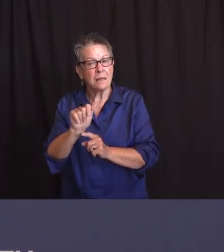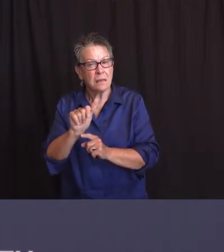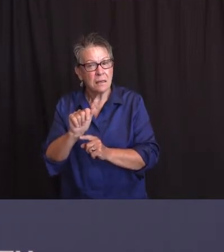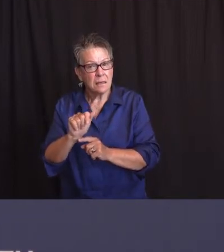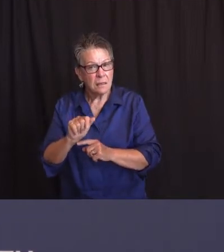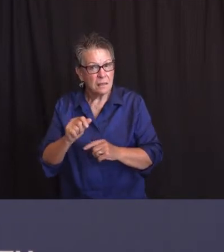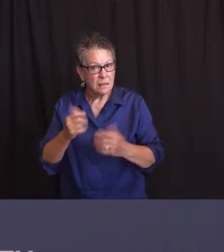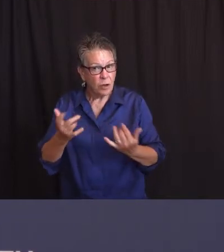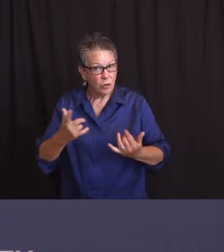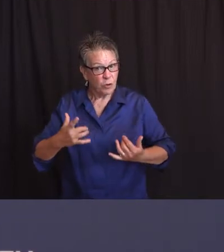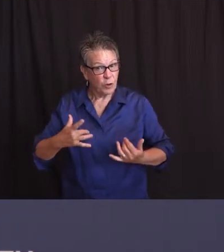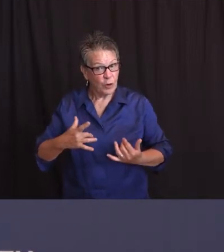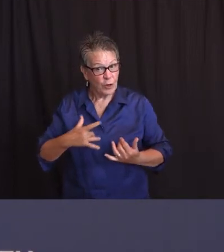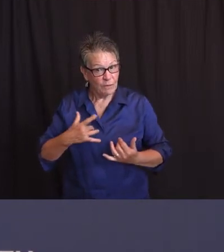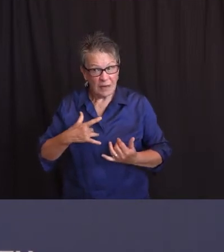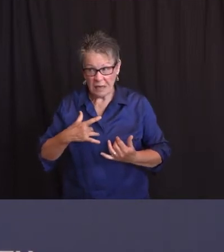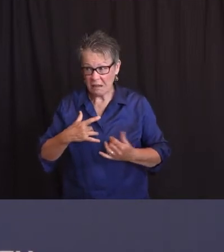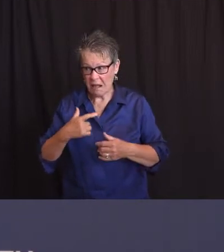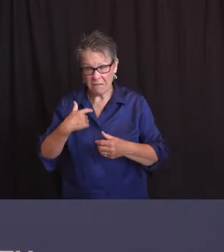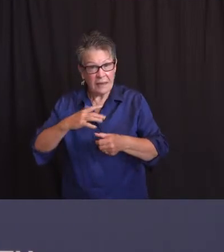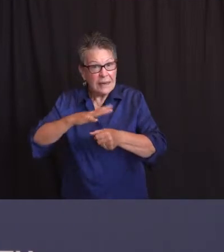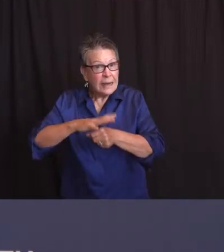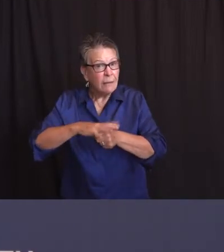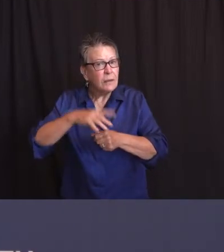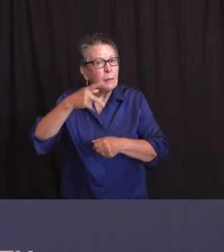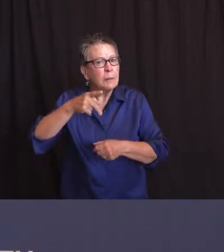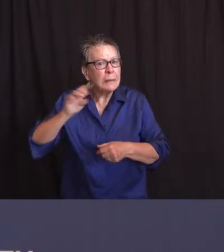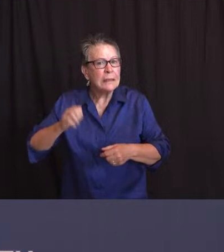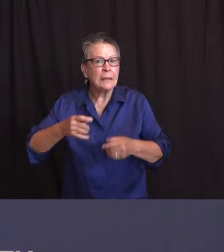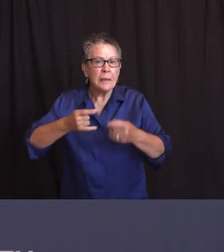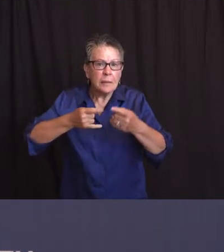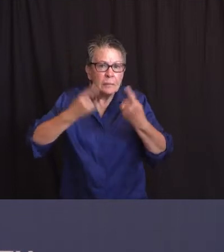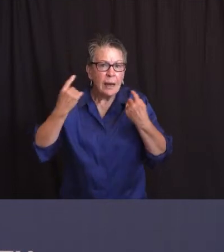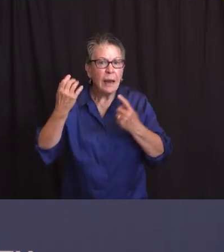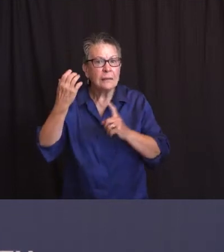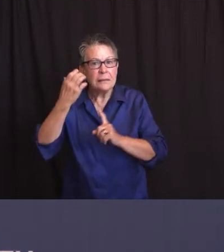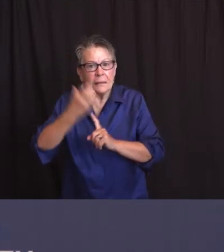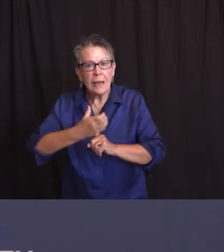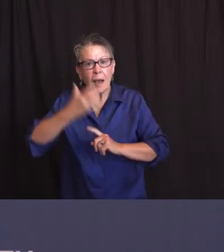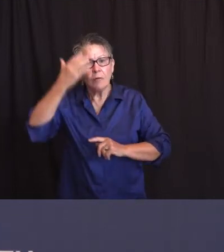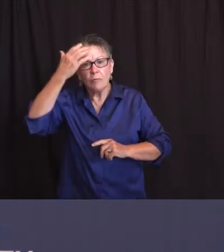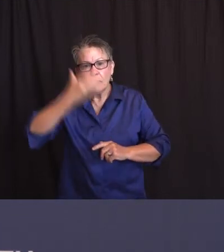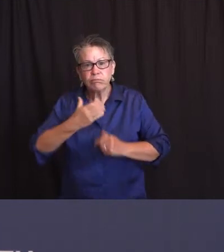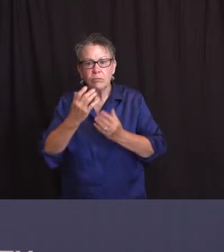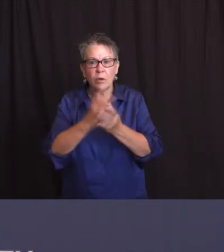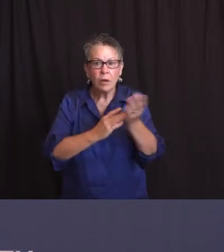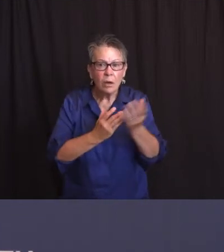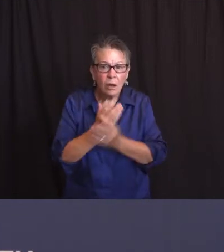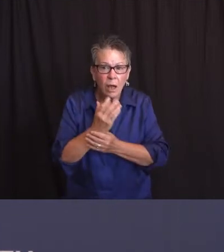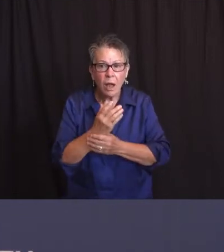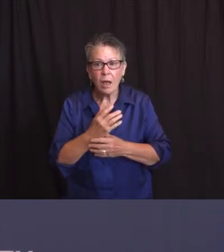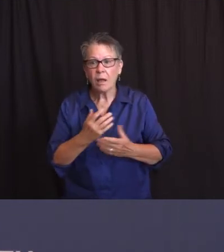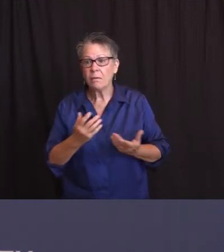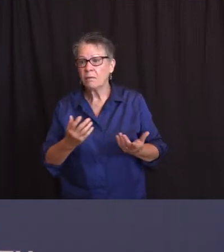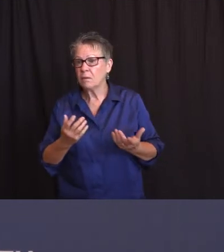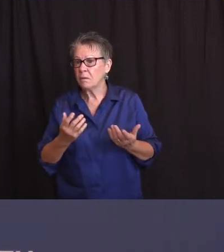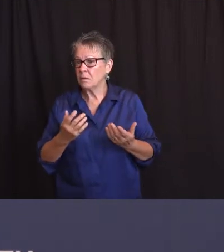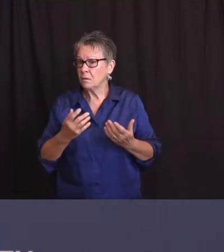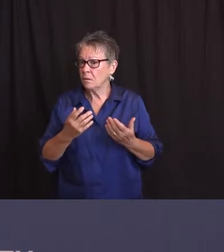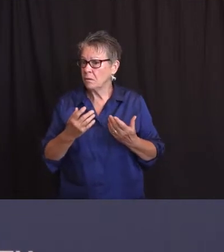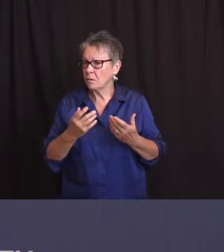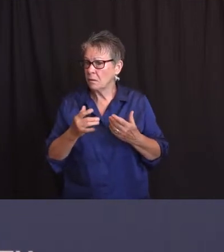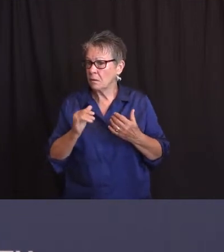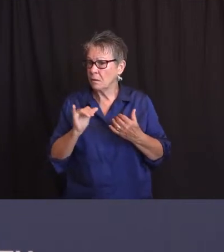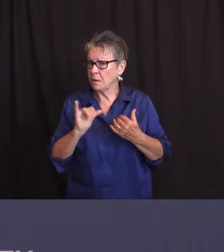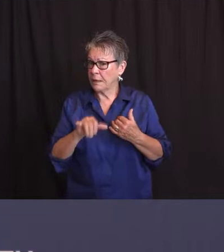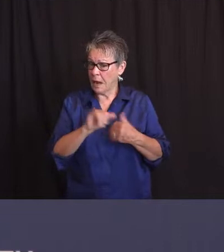is the Department of Health monitoring the PPE in hospitals and other healthcare facilities? On the bill that